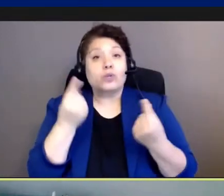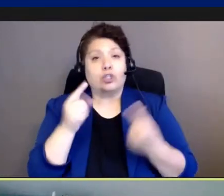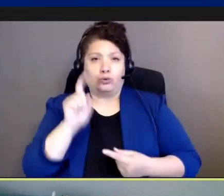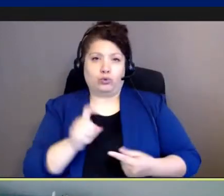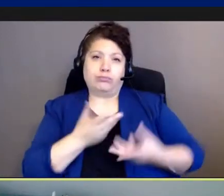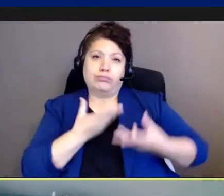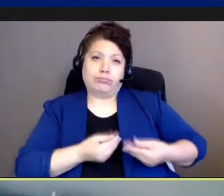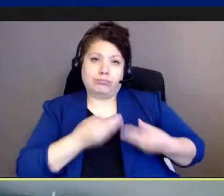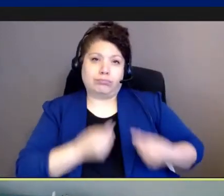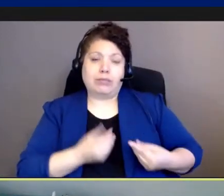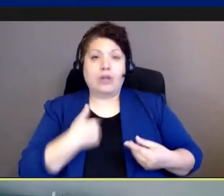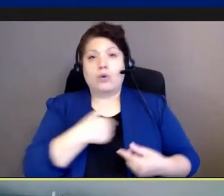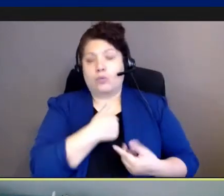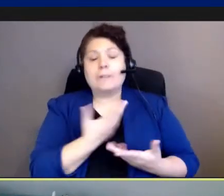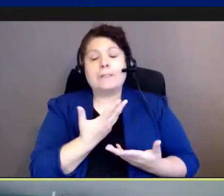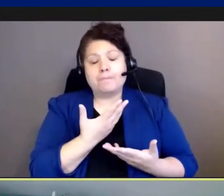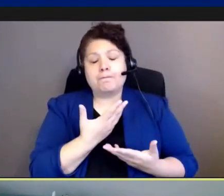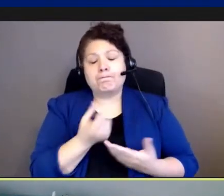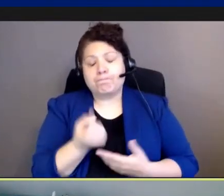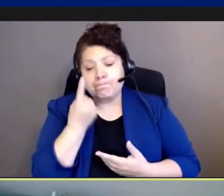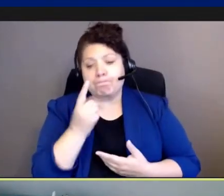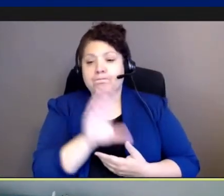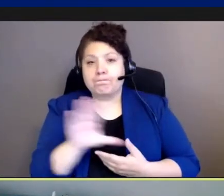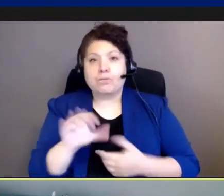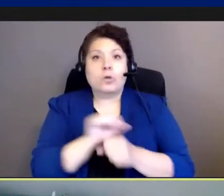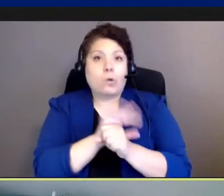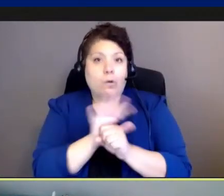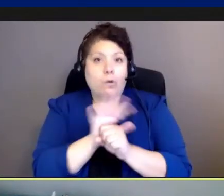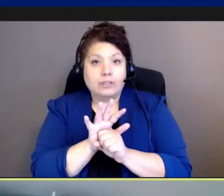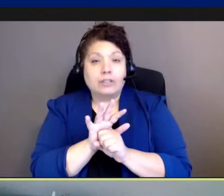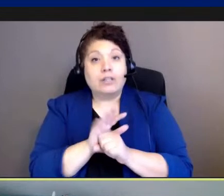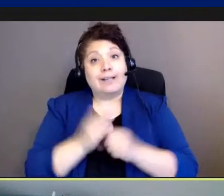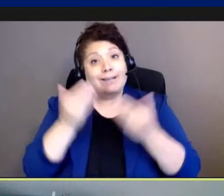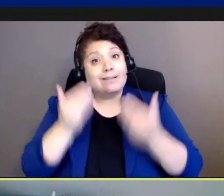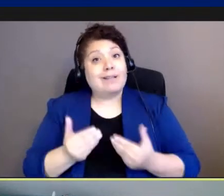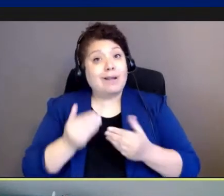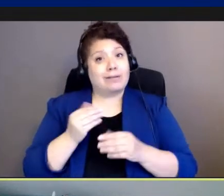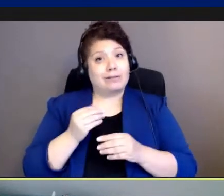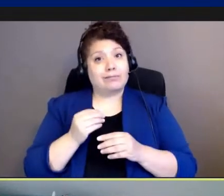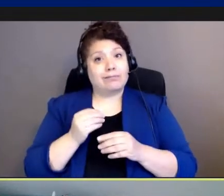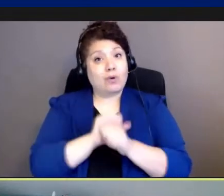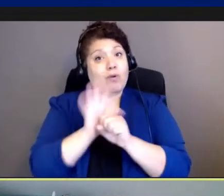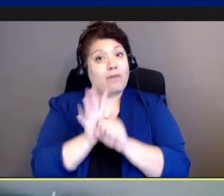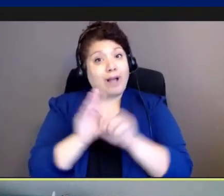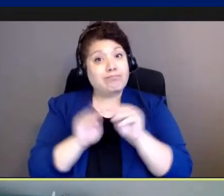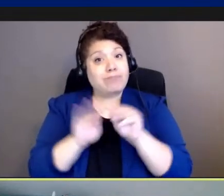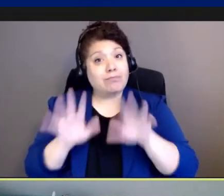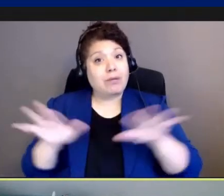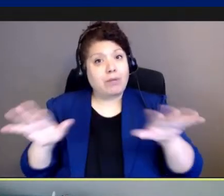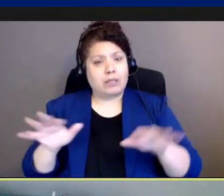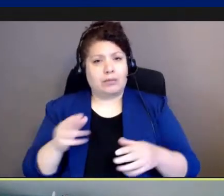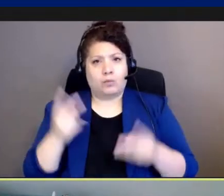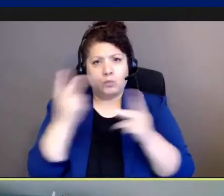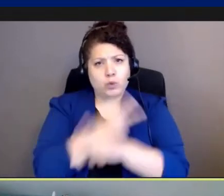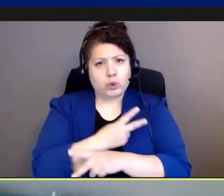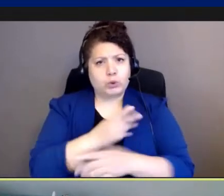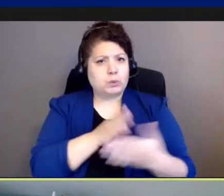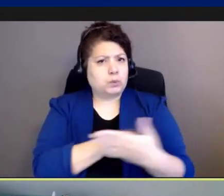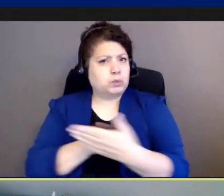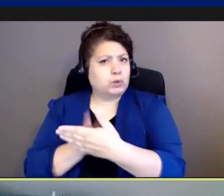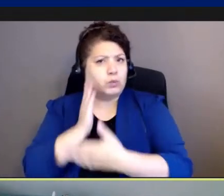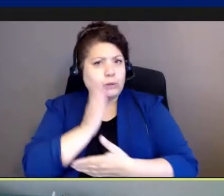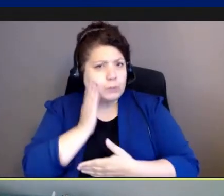kind. Sadly, with the emergence of COVID-19, we have seen rising racism, xenophobia,